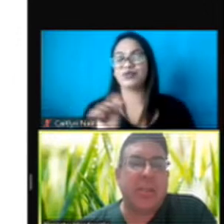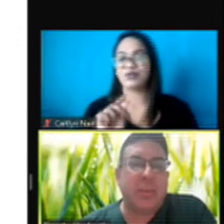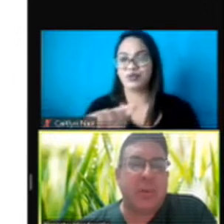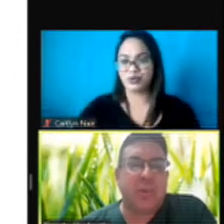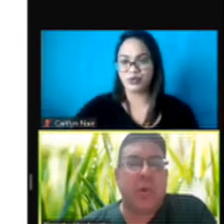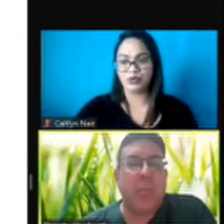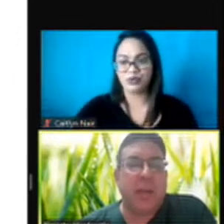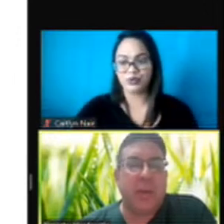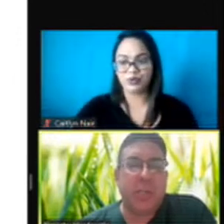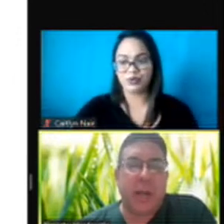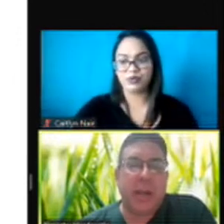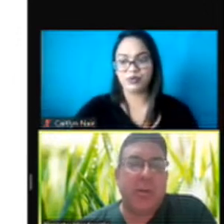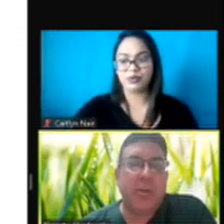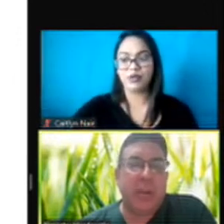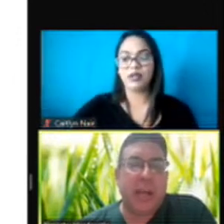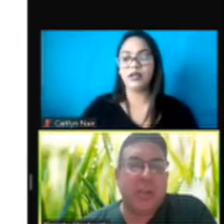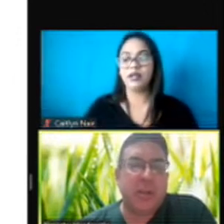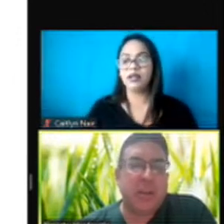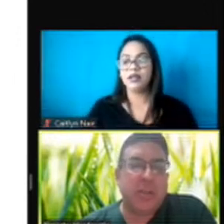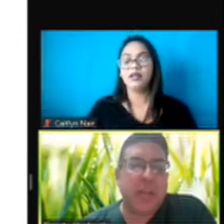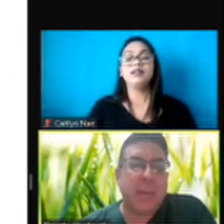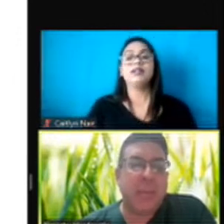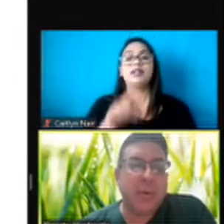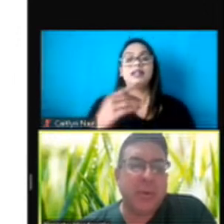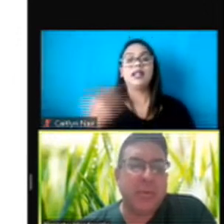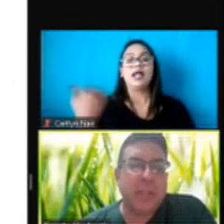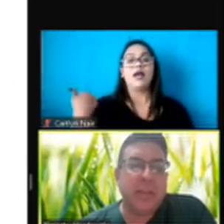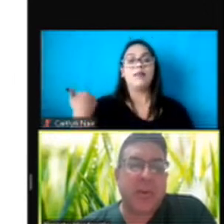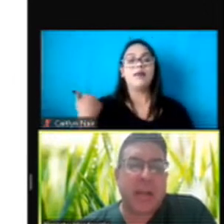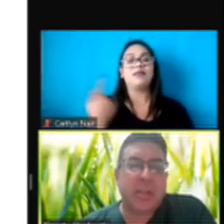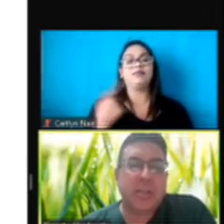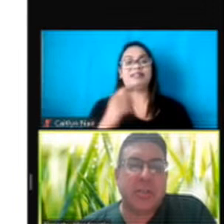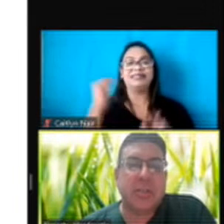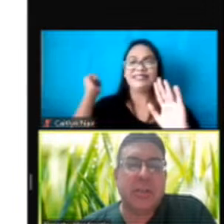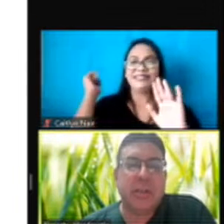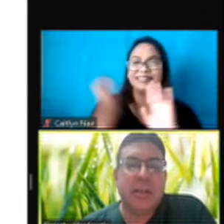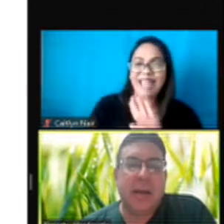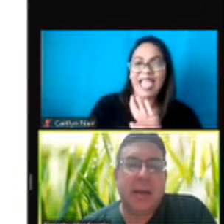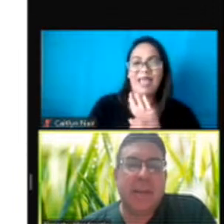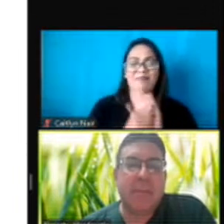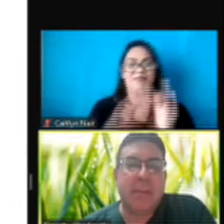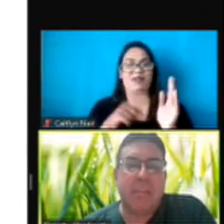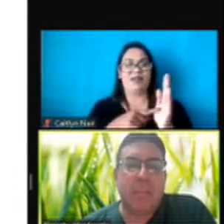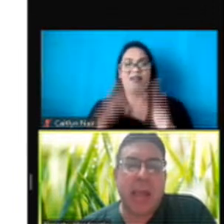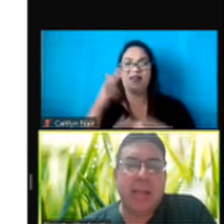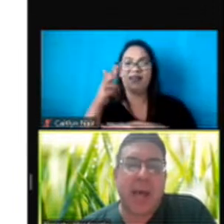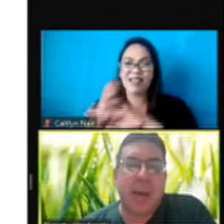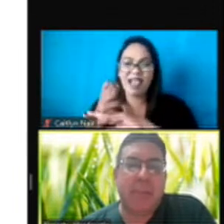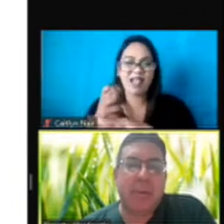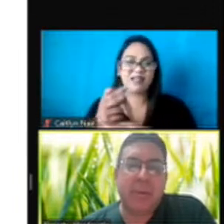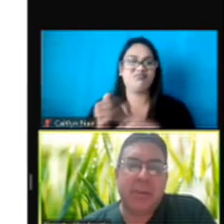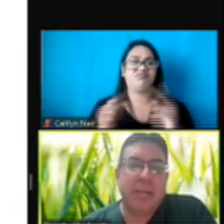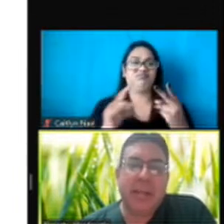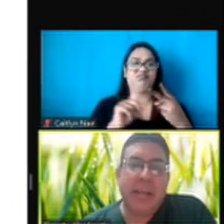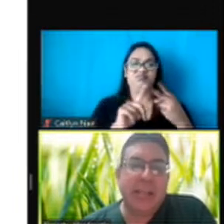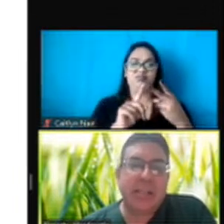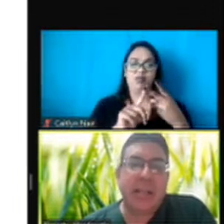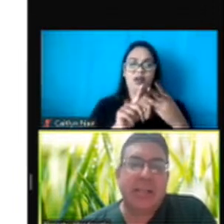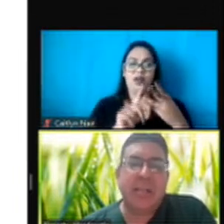the preventable trauma, which I include gunshots, stab wounds, and the crashes, makes